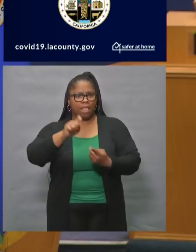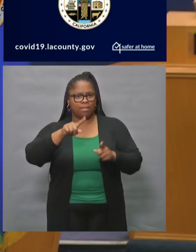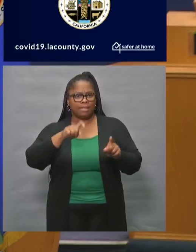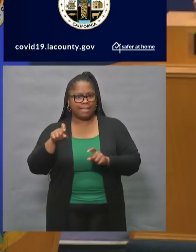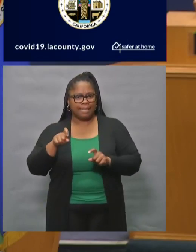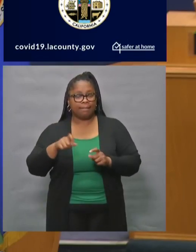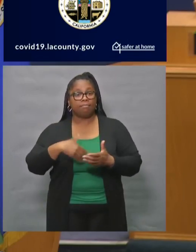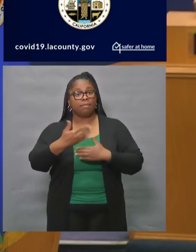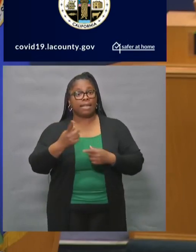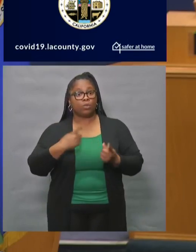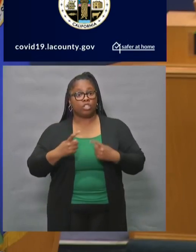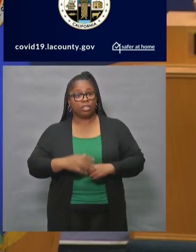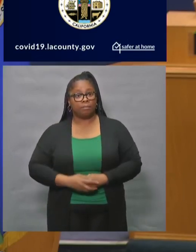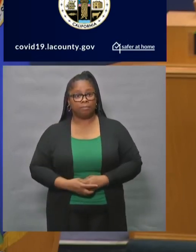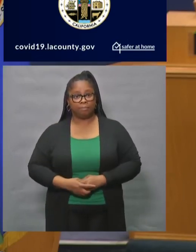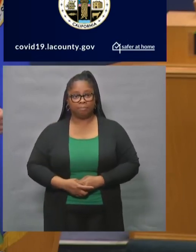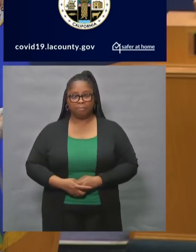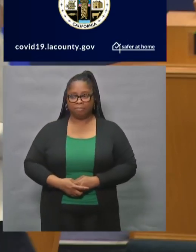We'll take the next question.